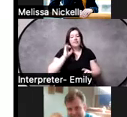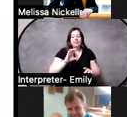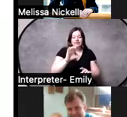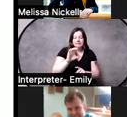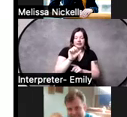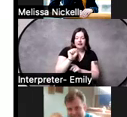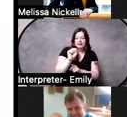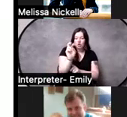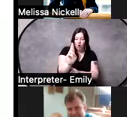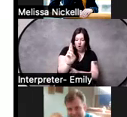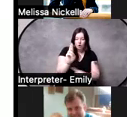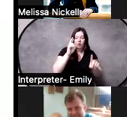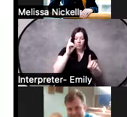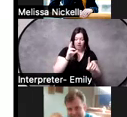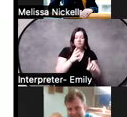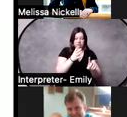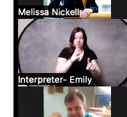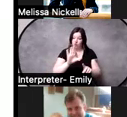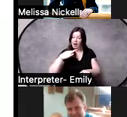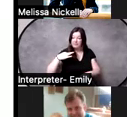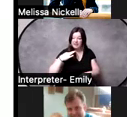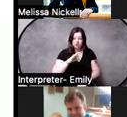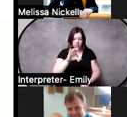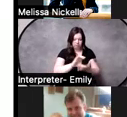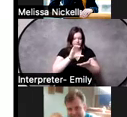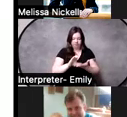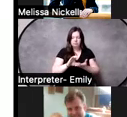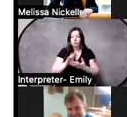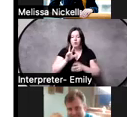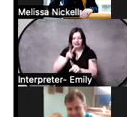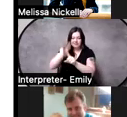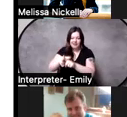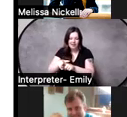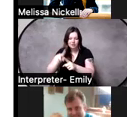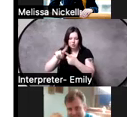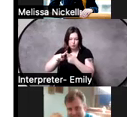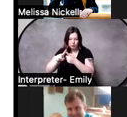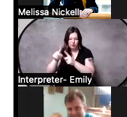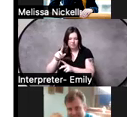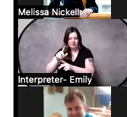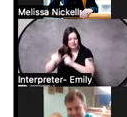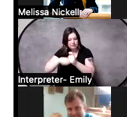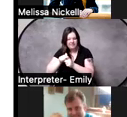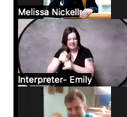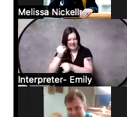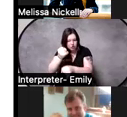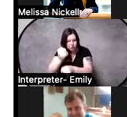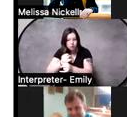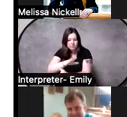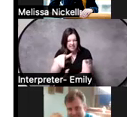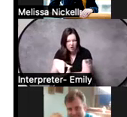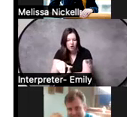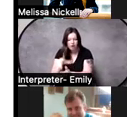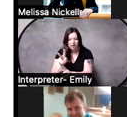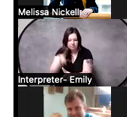center. Again, it's going to be aligned with whatever that research might be. And then within that institute or center, it's also going to be assigned